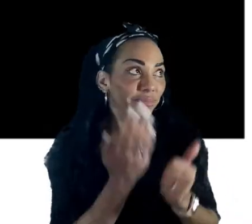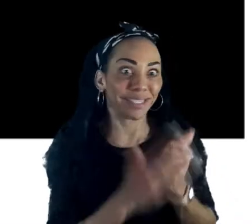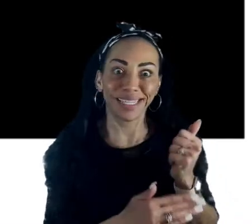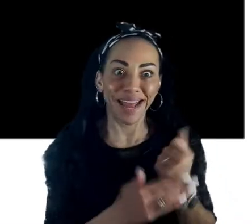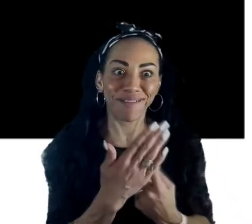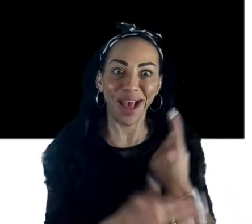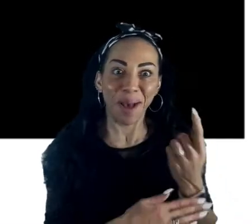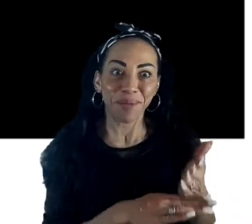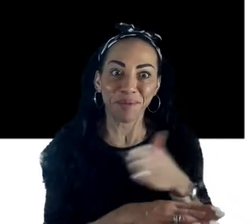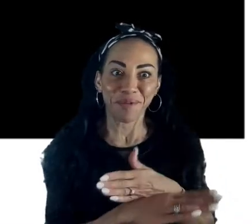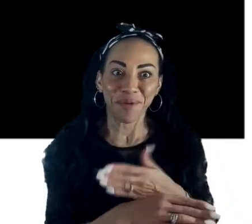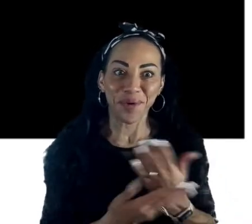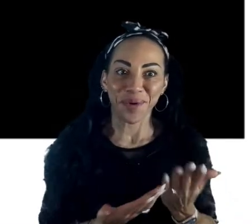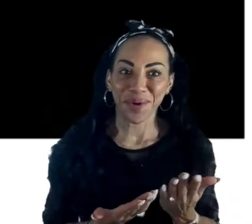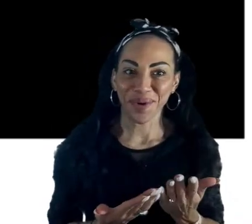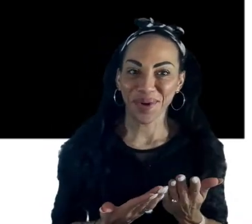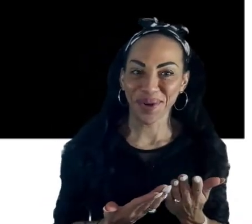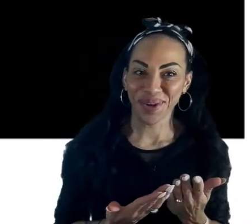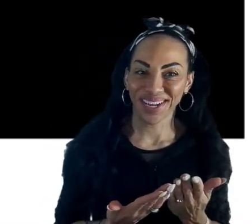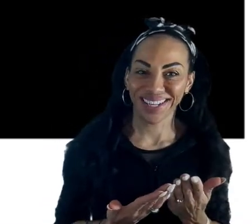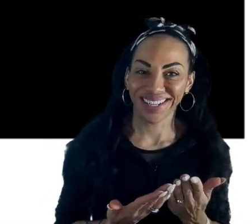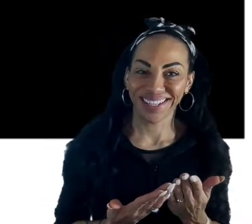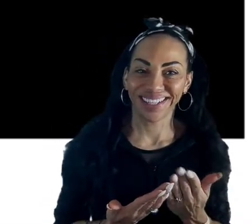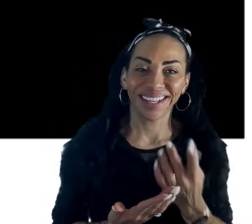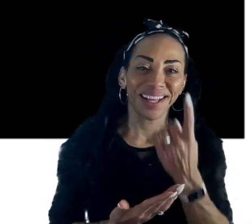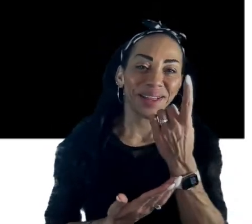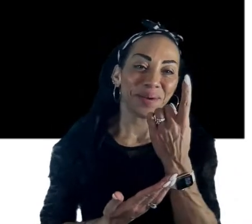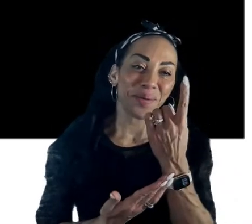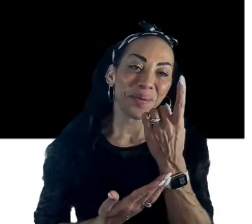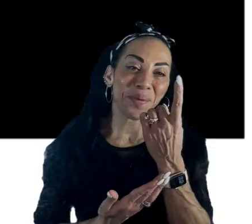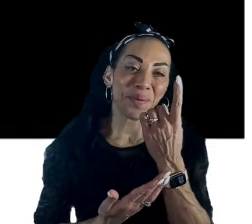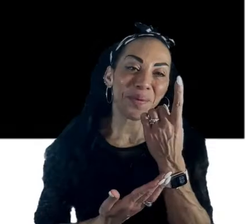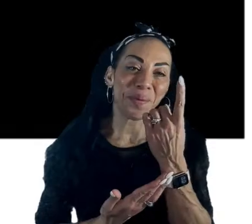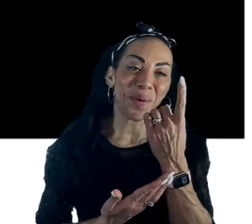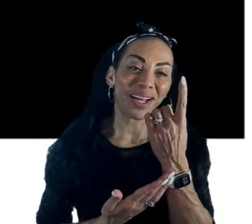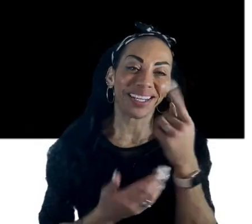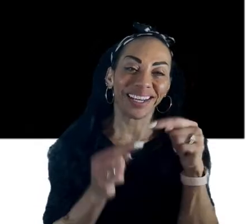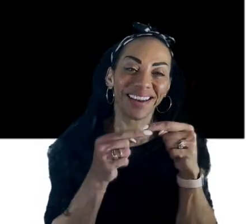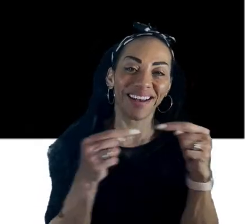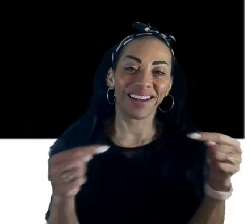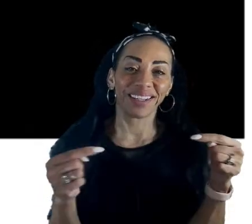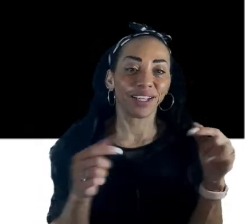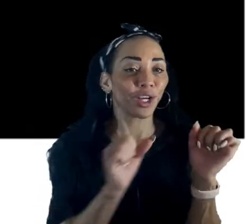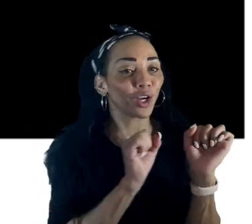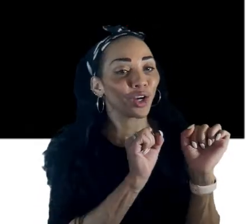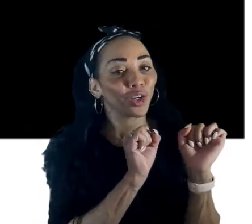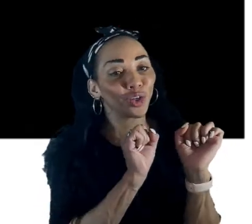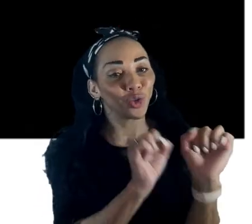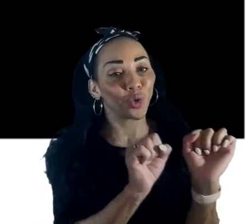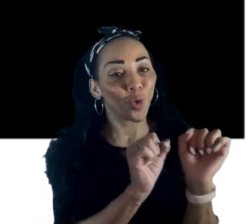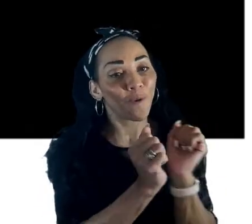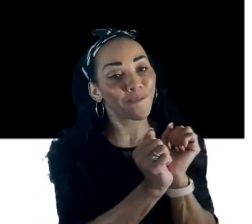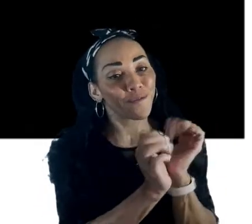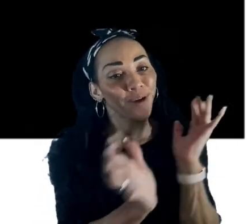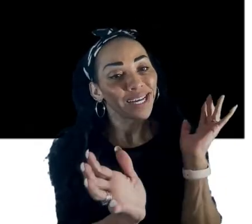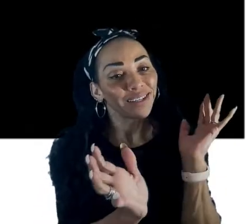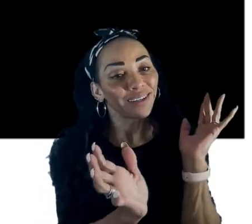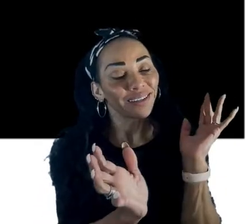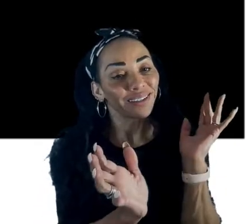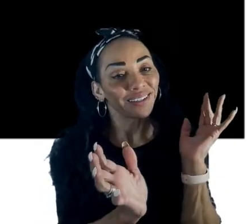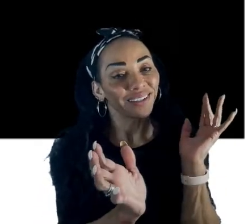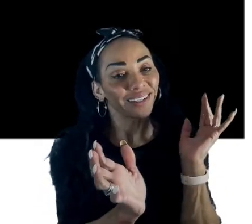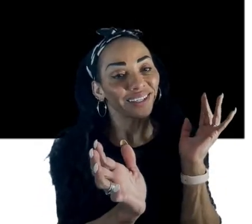And in it was this line, "Your freedom liberates people," which I really love that line. And